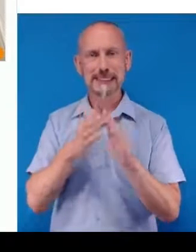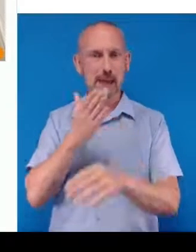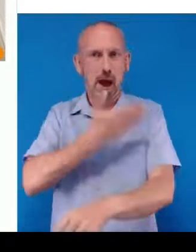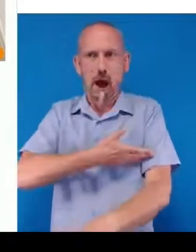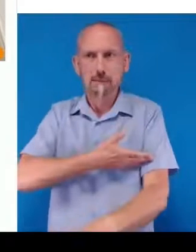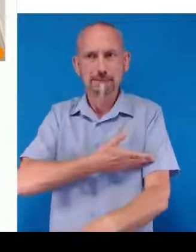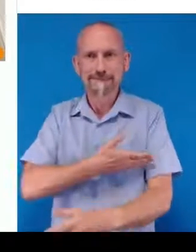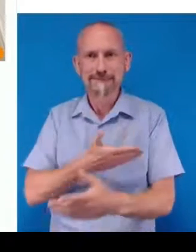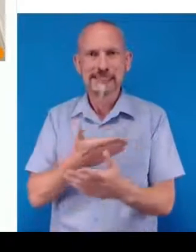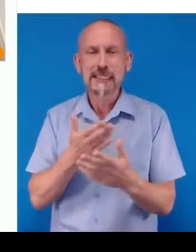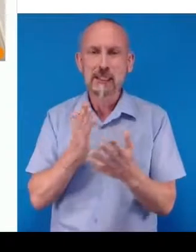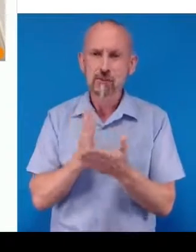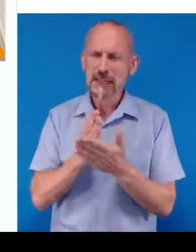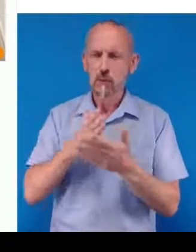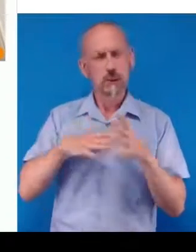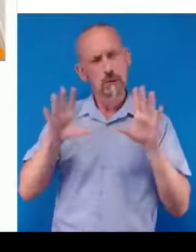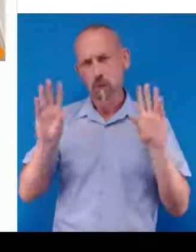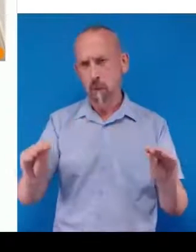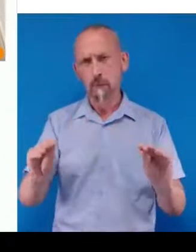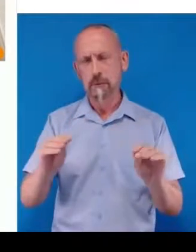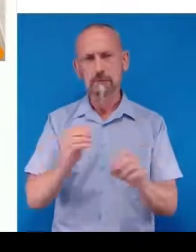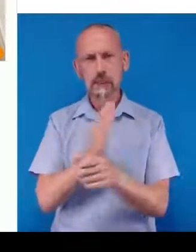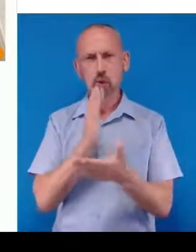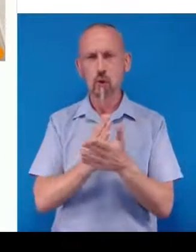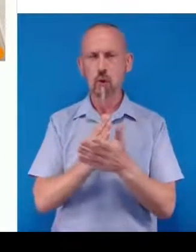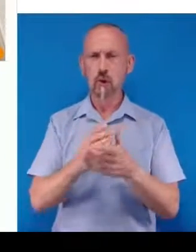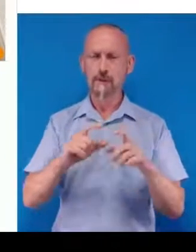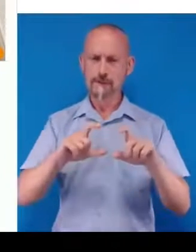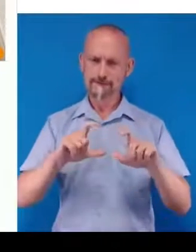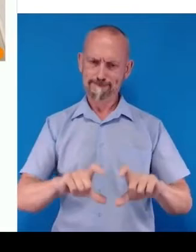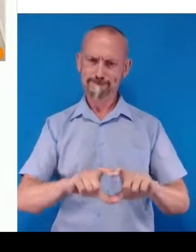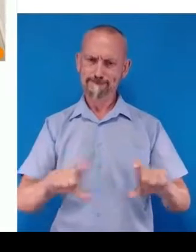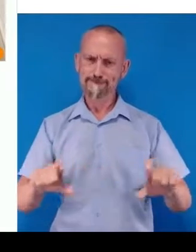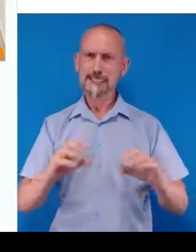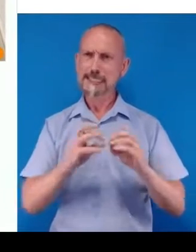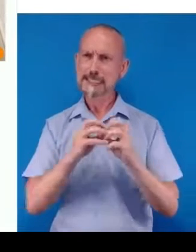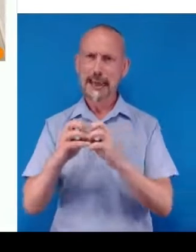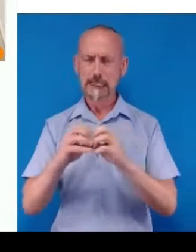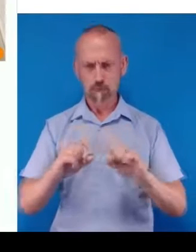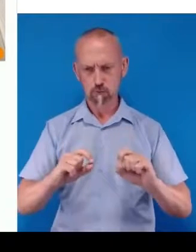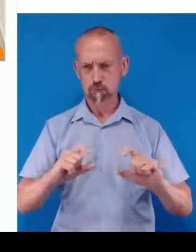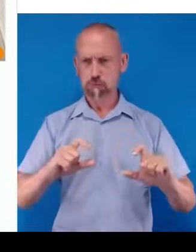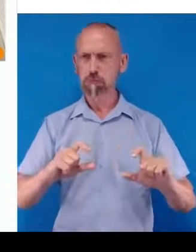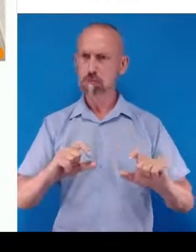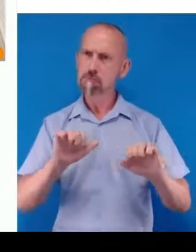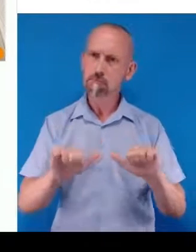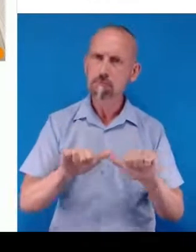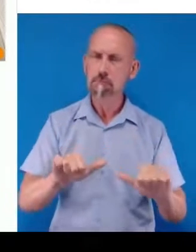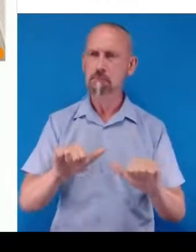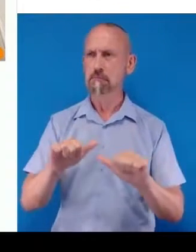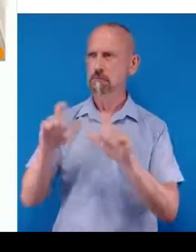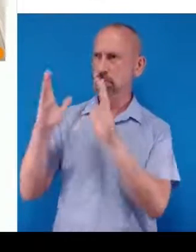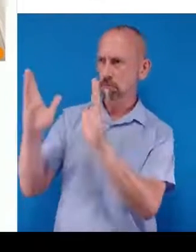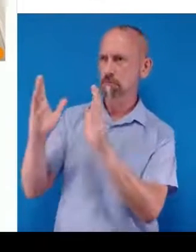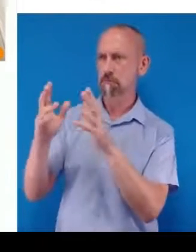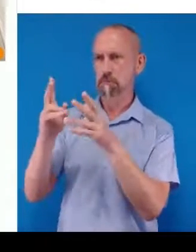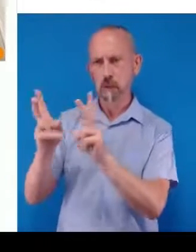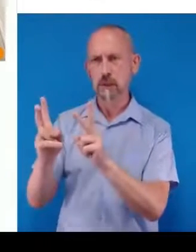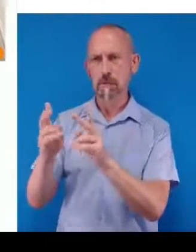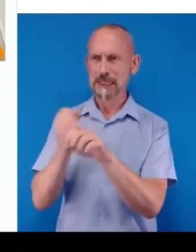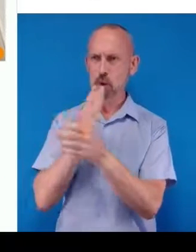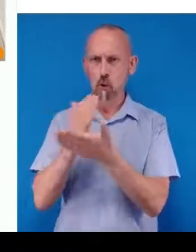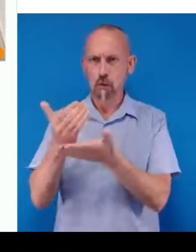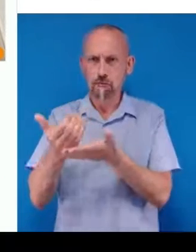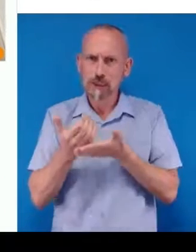standardized text, so that we would protect the accessibility, really. Yeah. And we haven't had massive pushback from